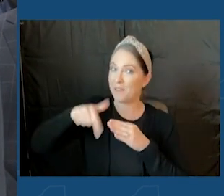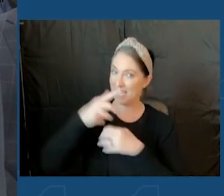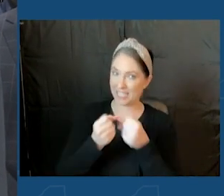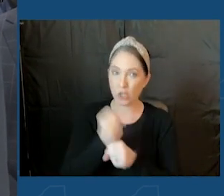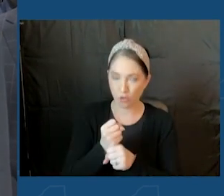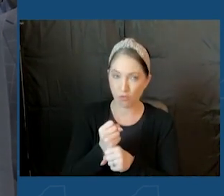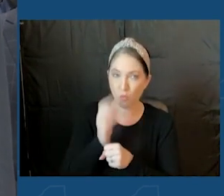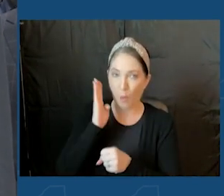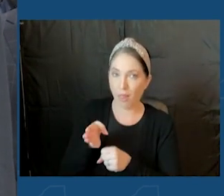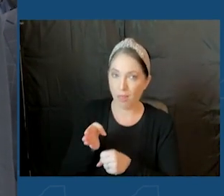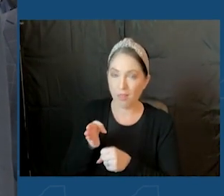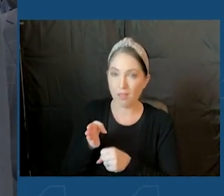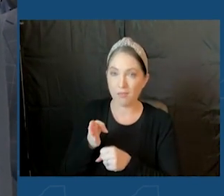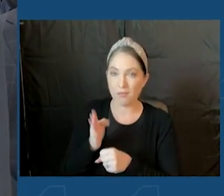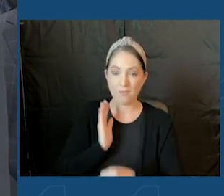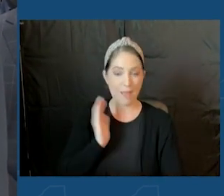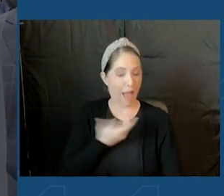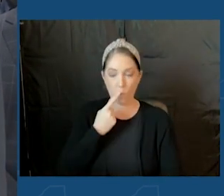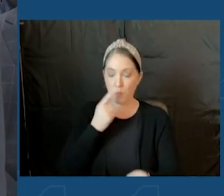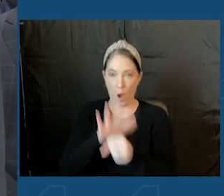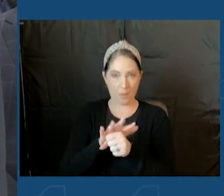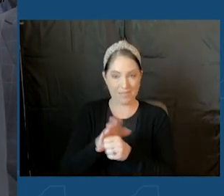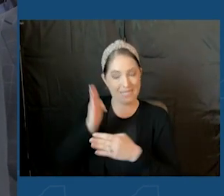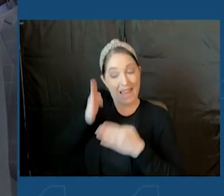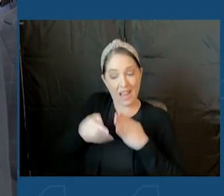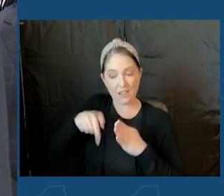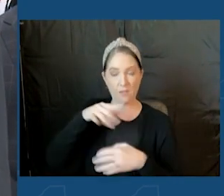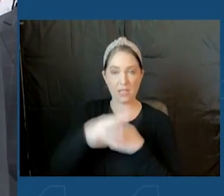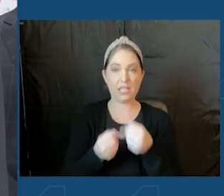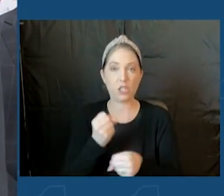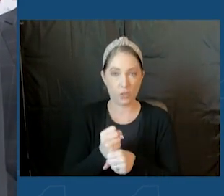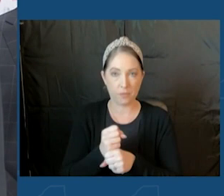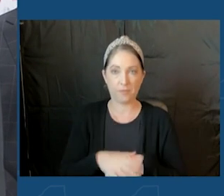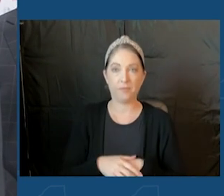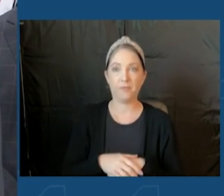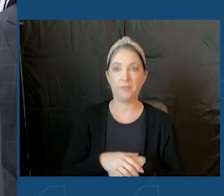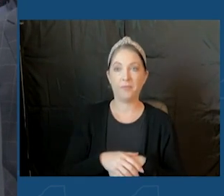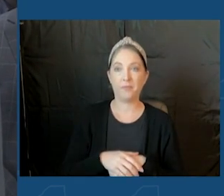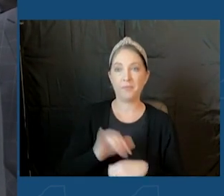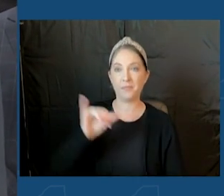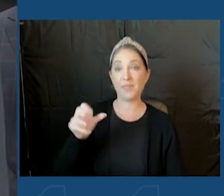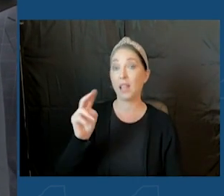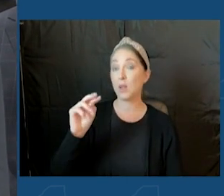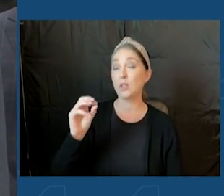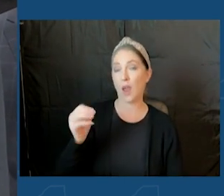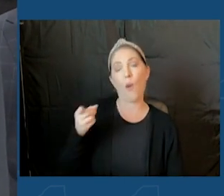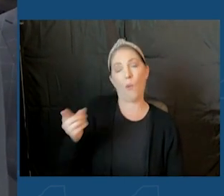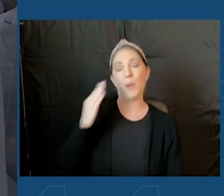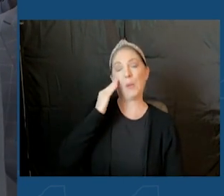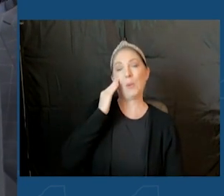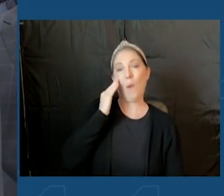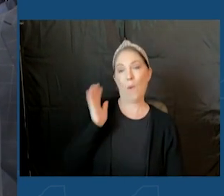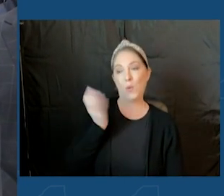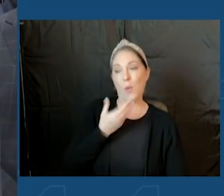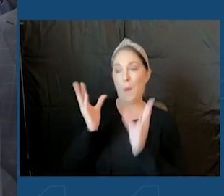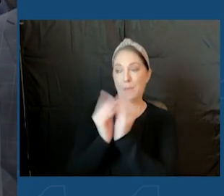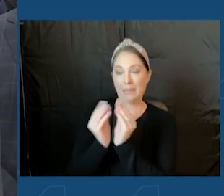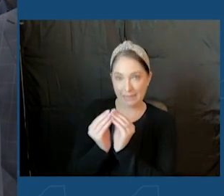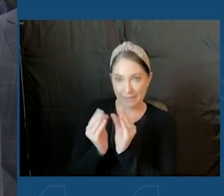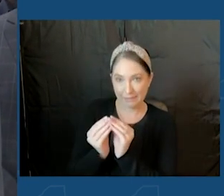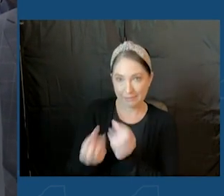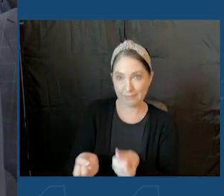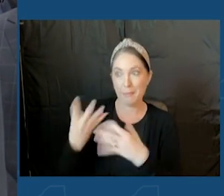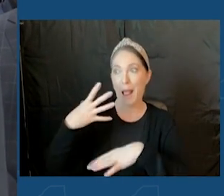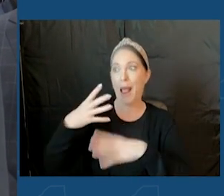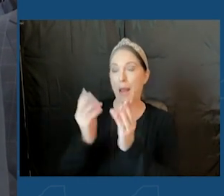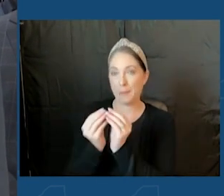end of this year, that is our commitment. And Jano knows from our many meetings together, I always say, let's talk